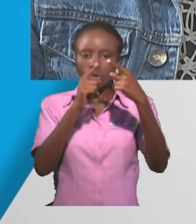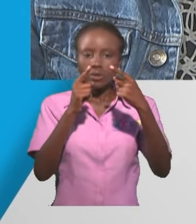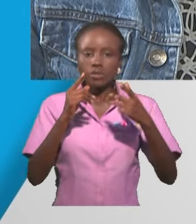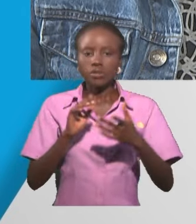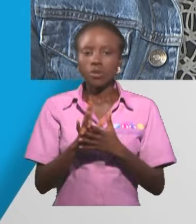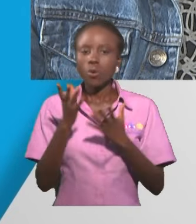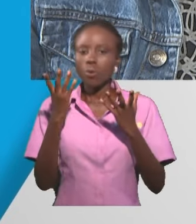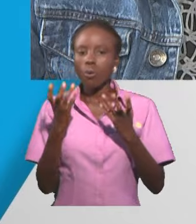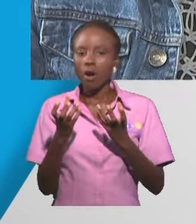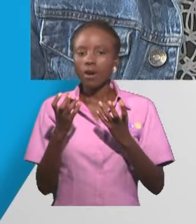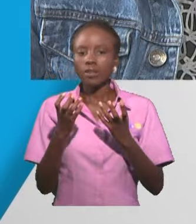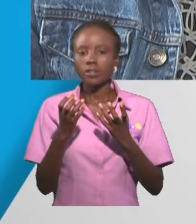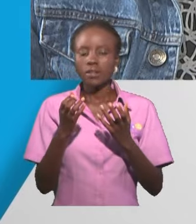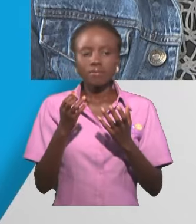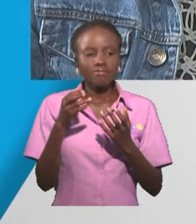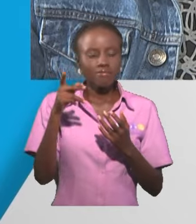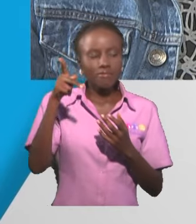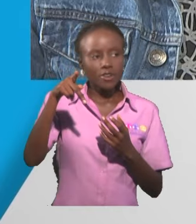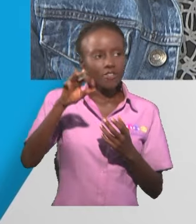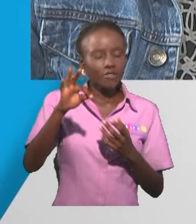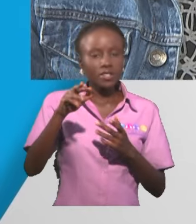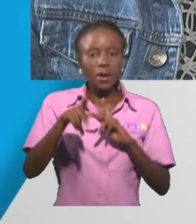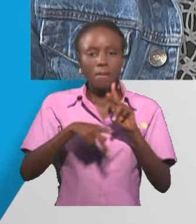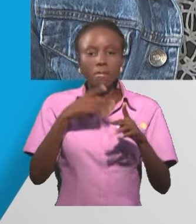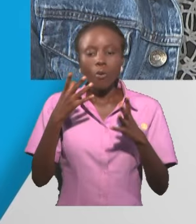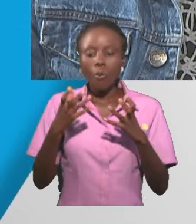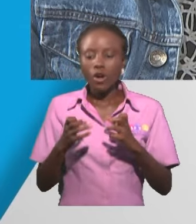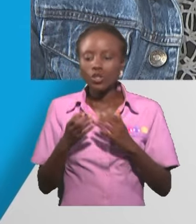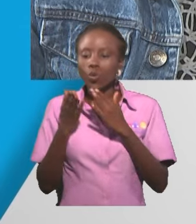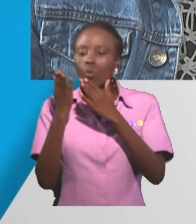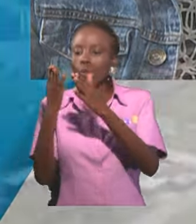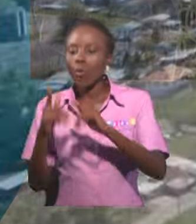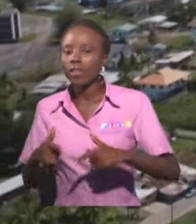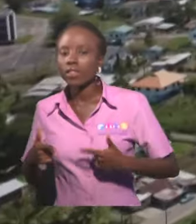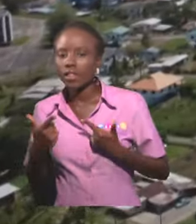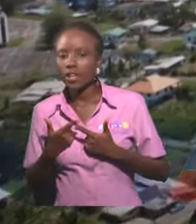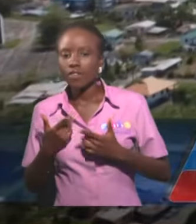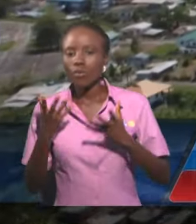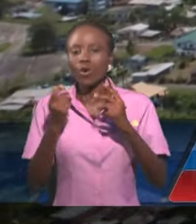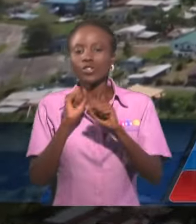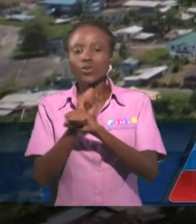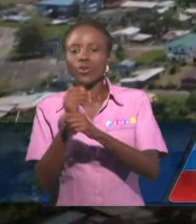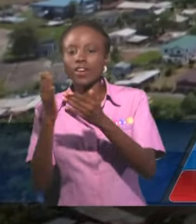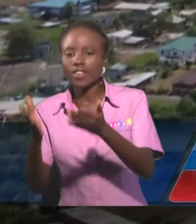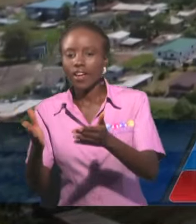Point Fortin an area that people would like to want to come and live, recreate, and work.